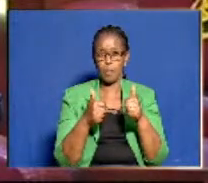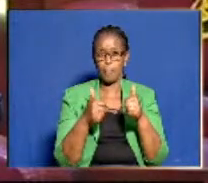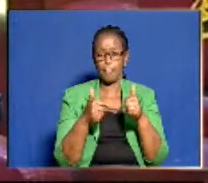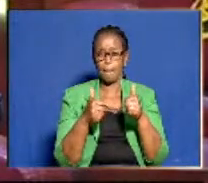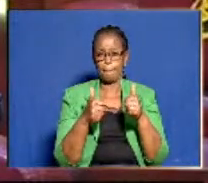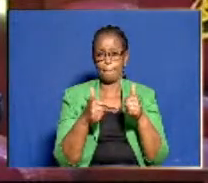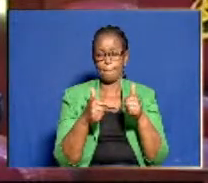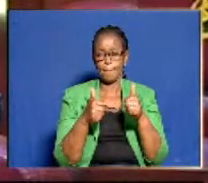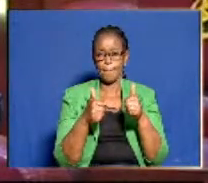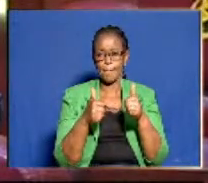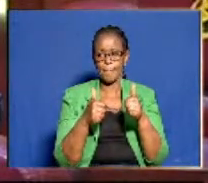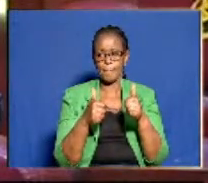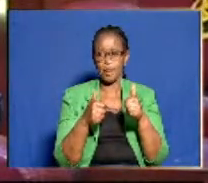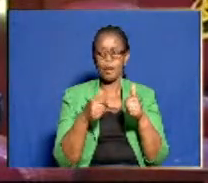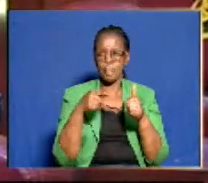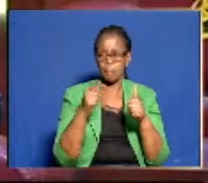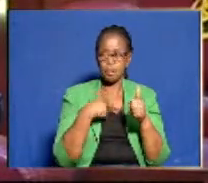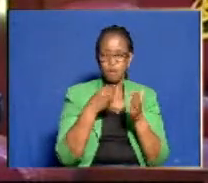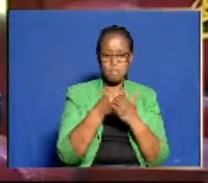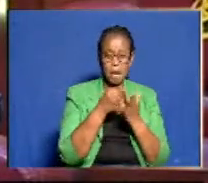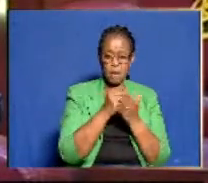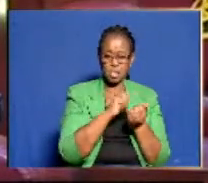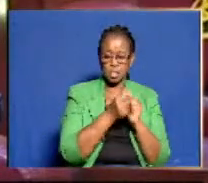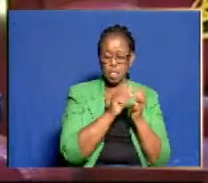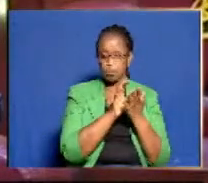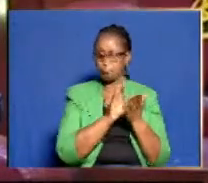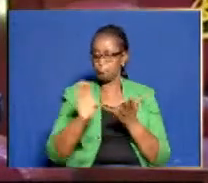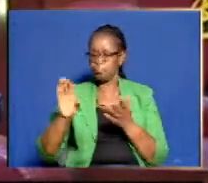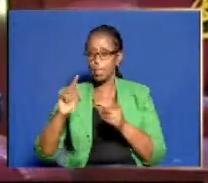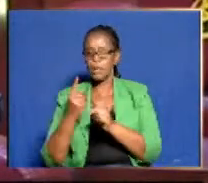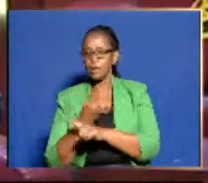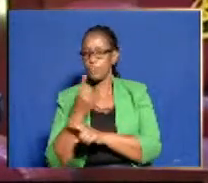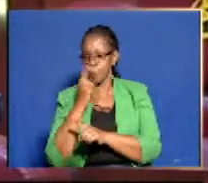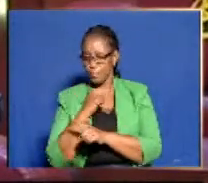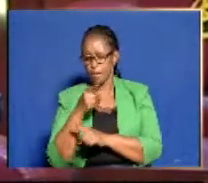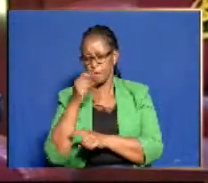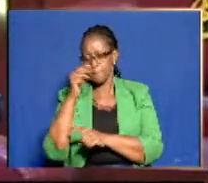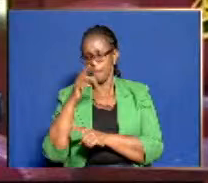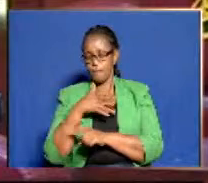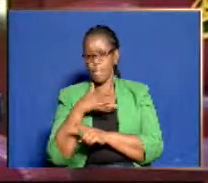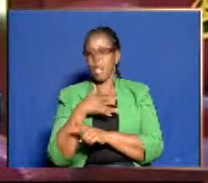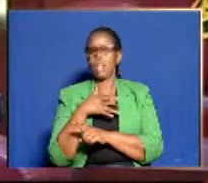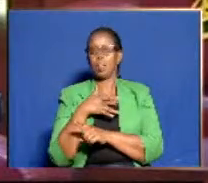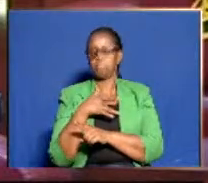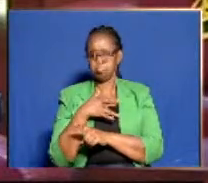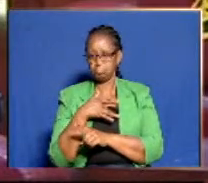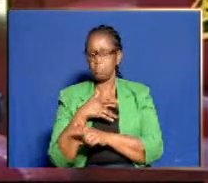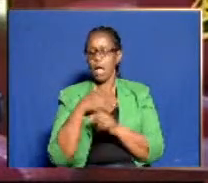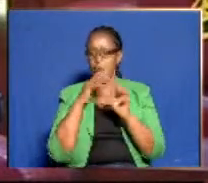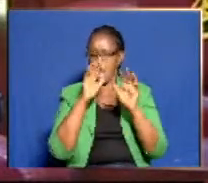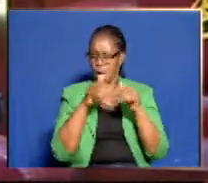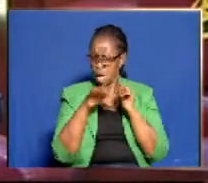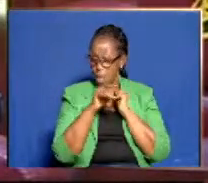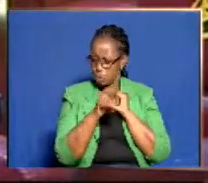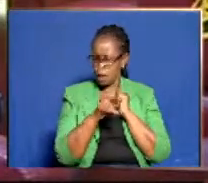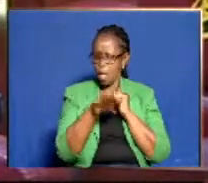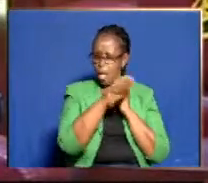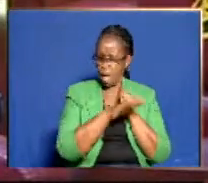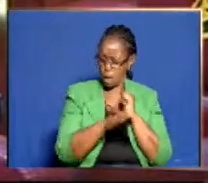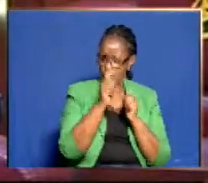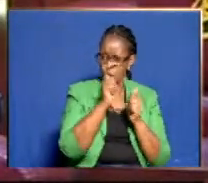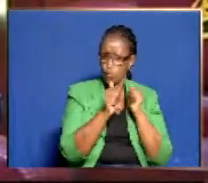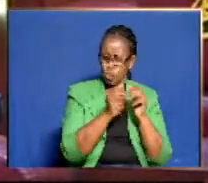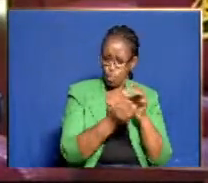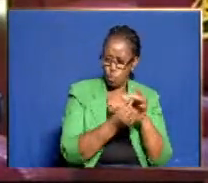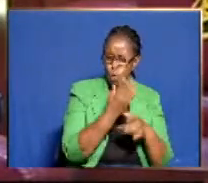they relocated their money, and which we felt that agriculture, being an area that grew, especially at